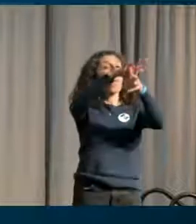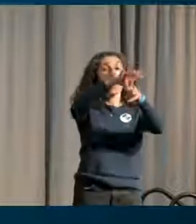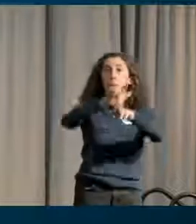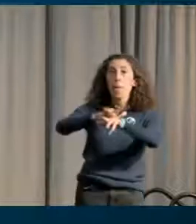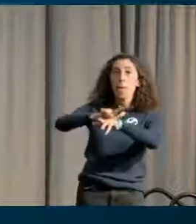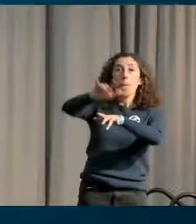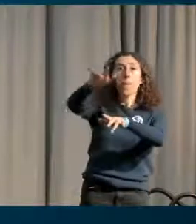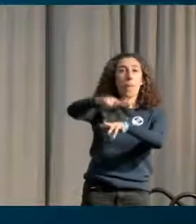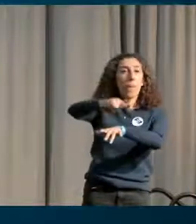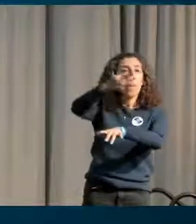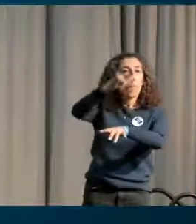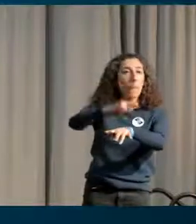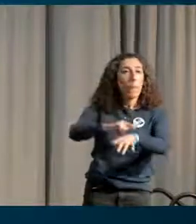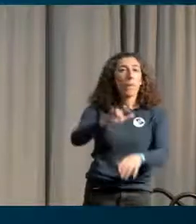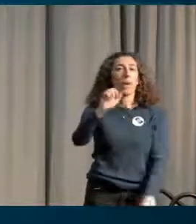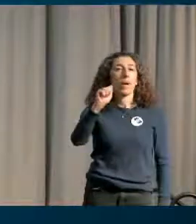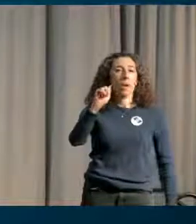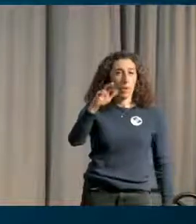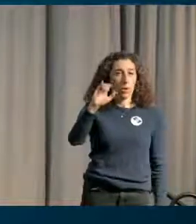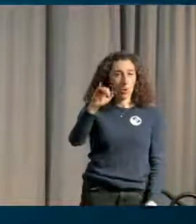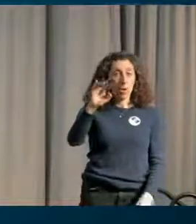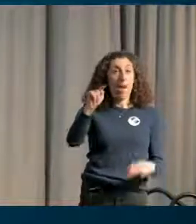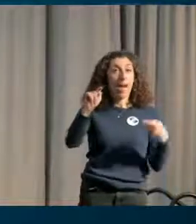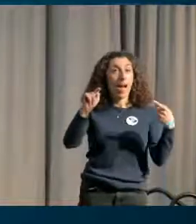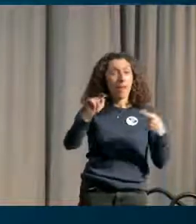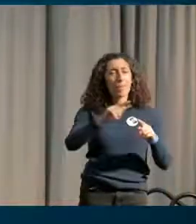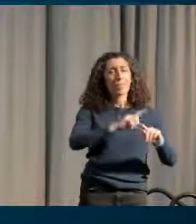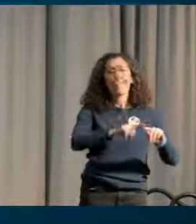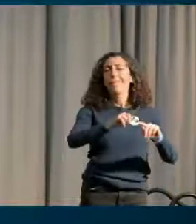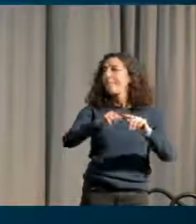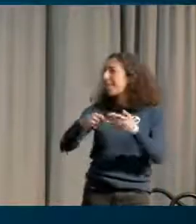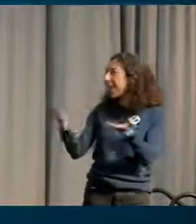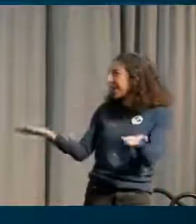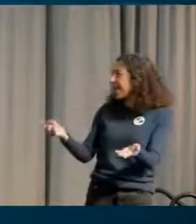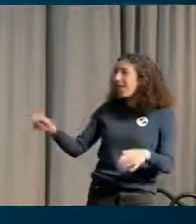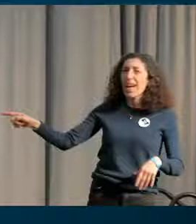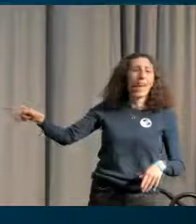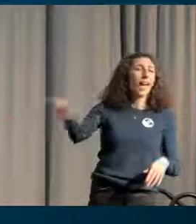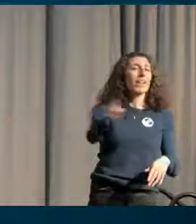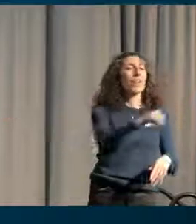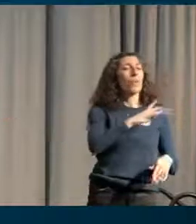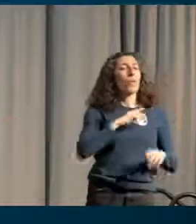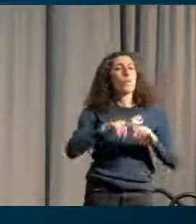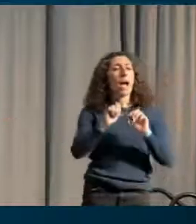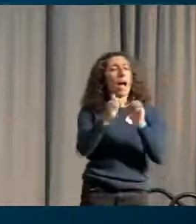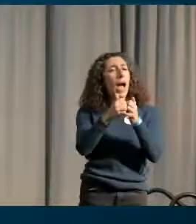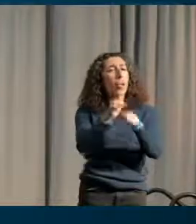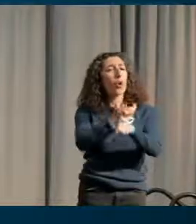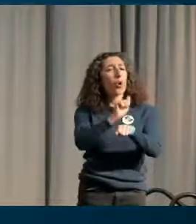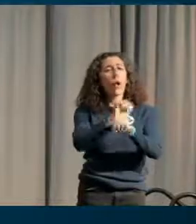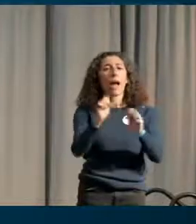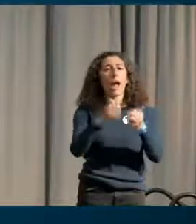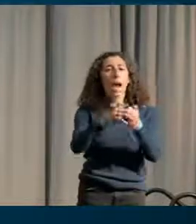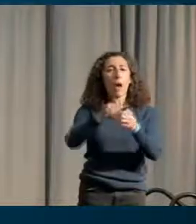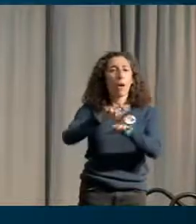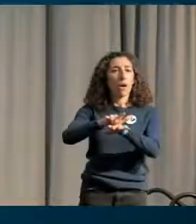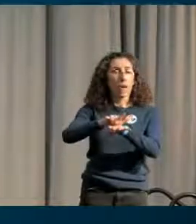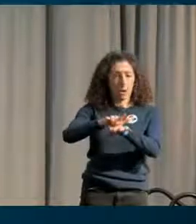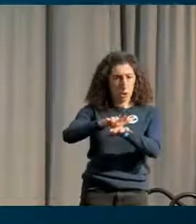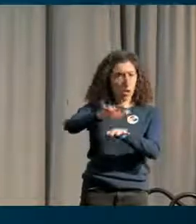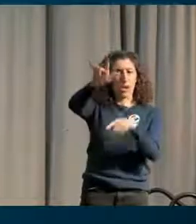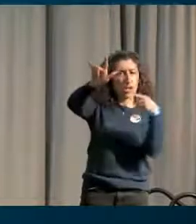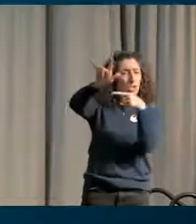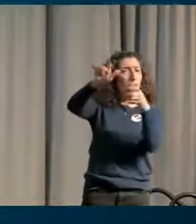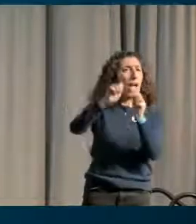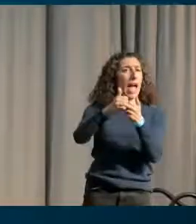hands raised. That is great. So today we're going to be talking about how things fly. So does anyone have